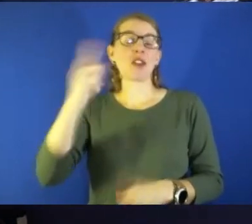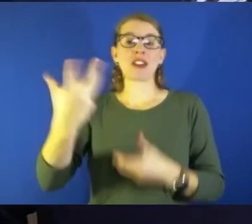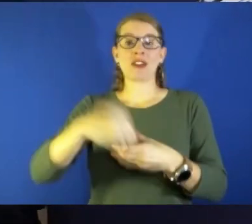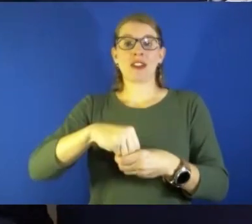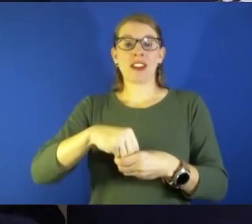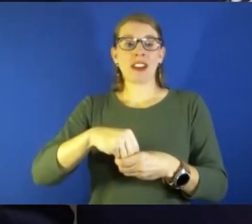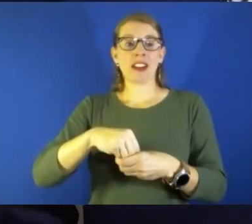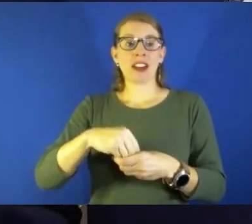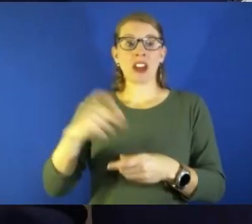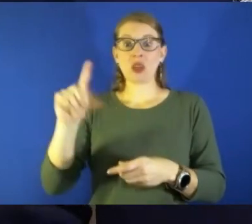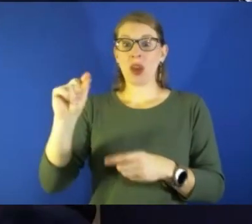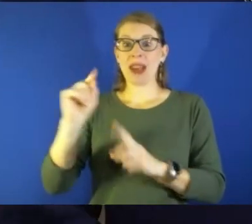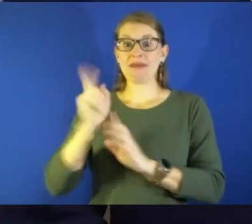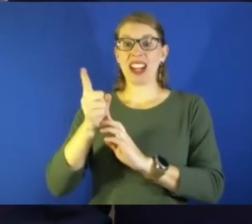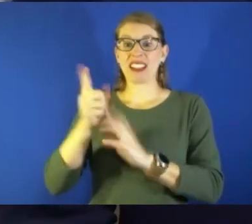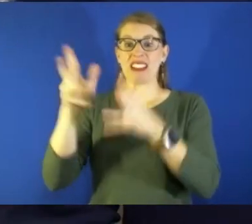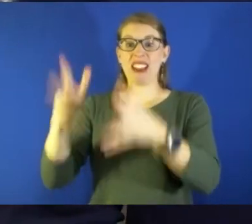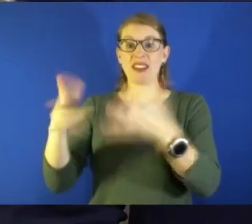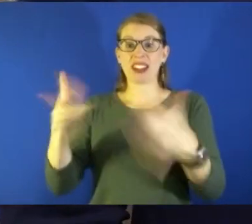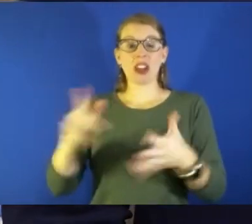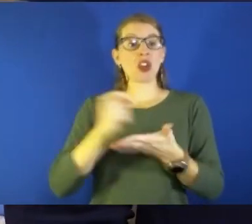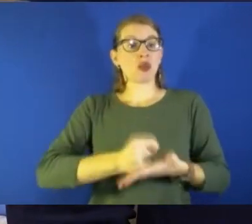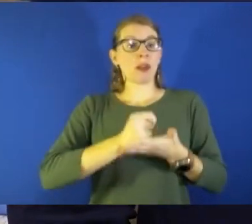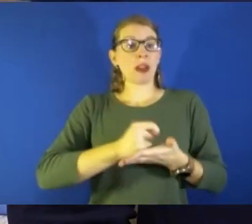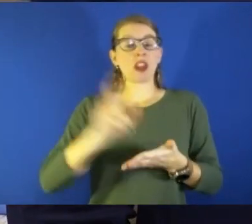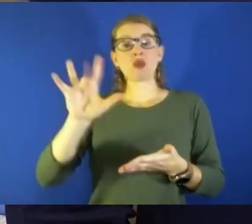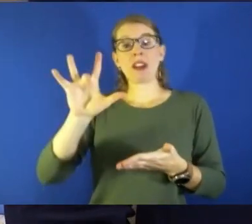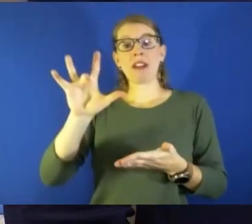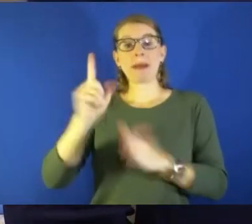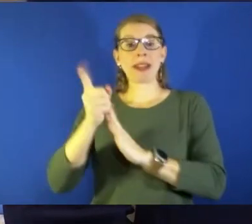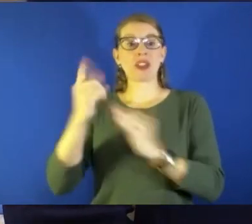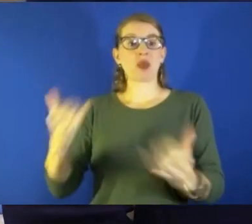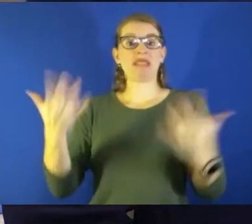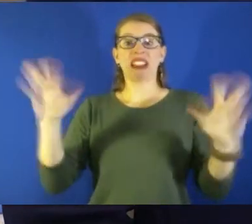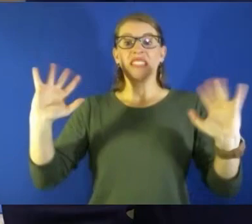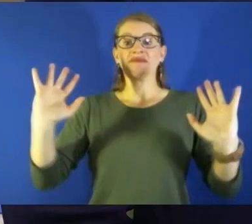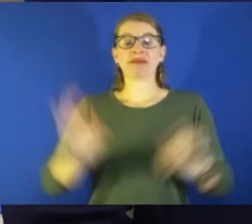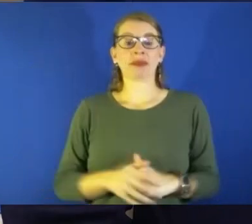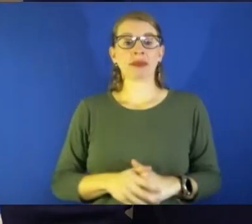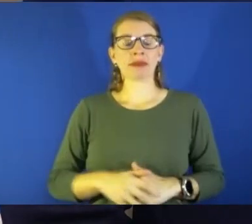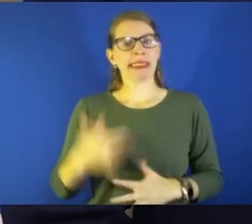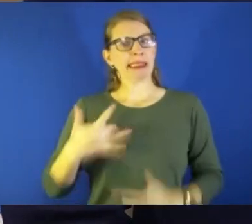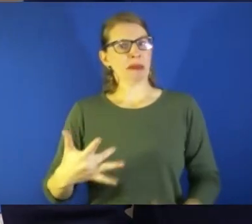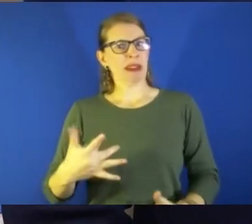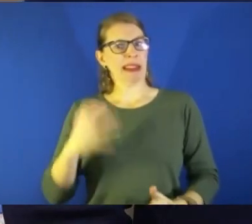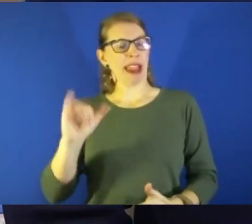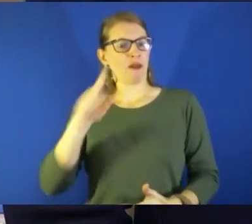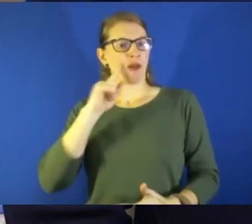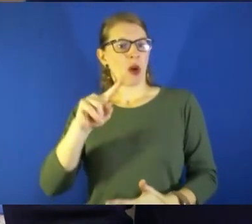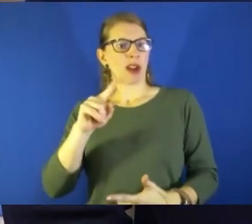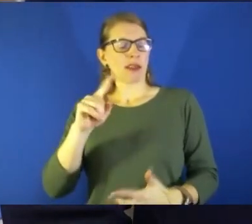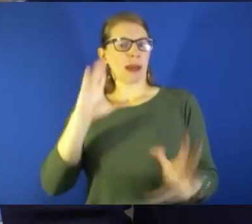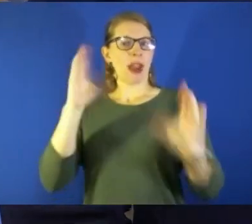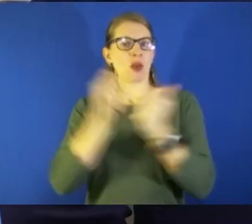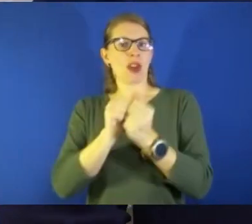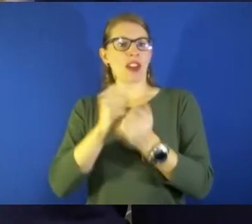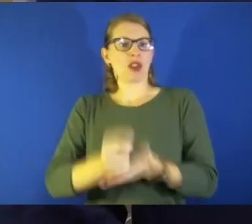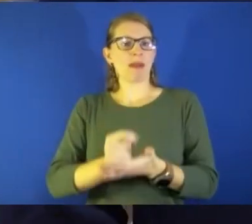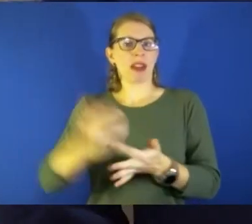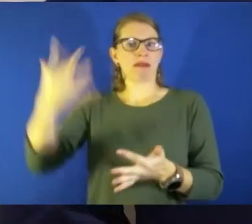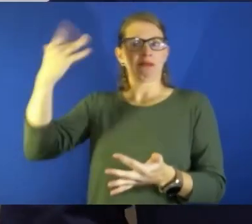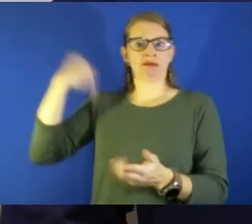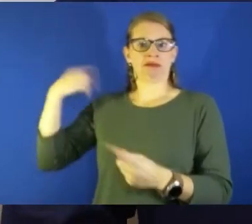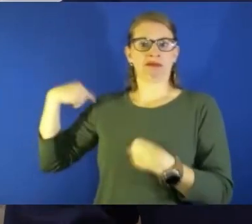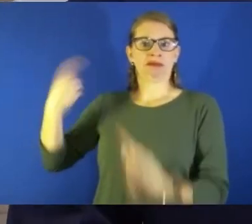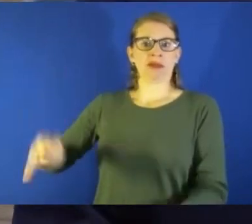20 minutes? Yeah, her treatment will be about 25 minutes today. How typical is that compared to treatments in years past? So the